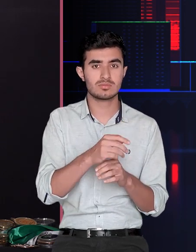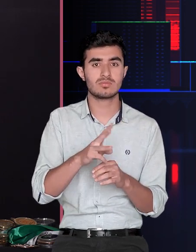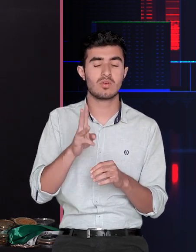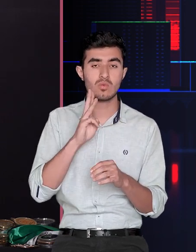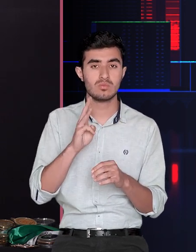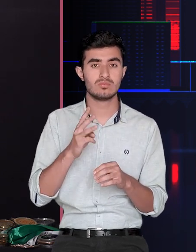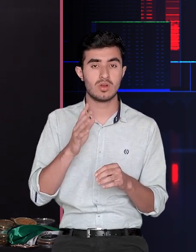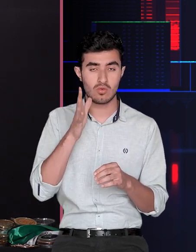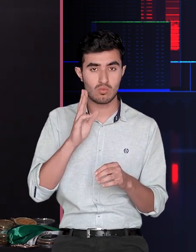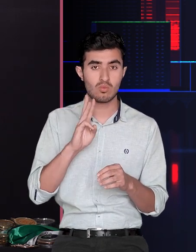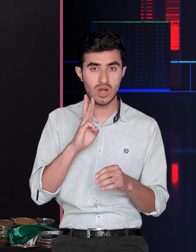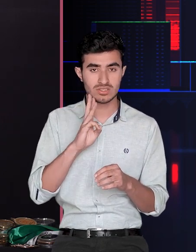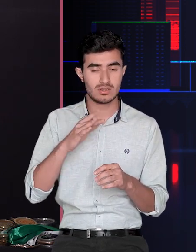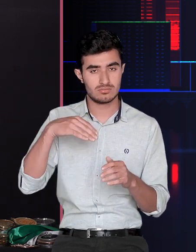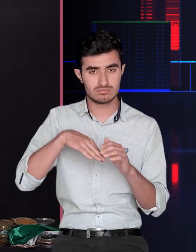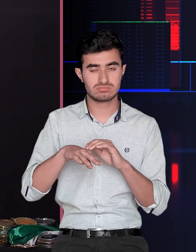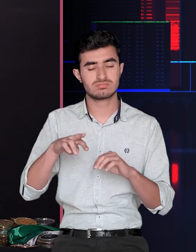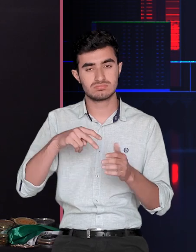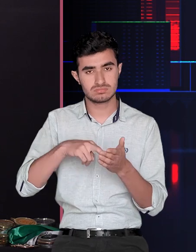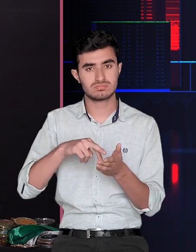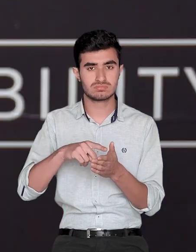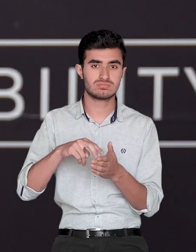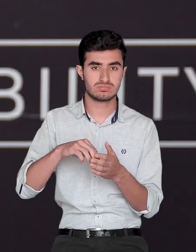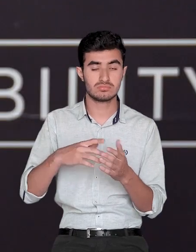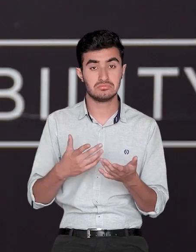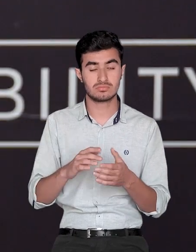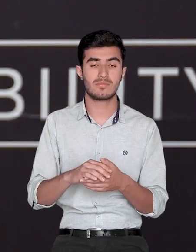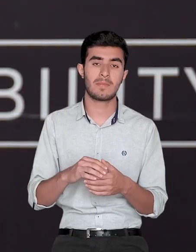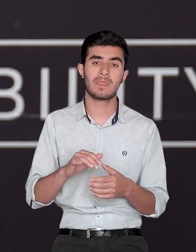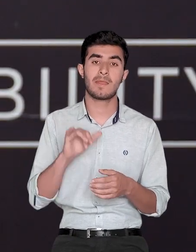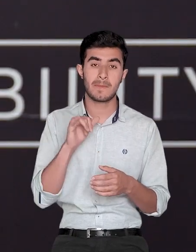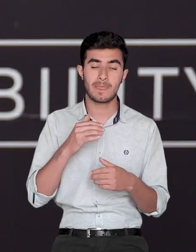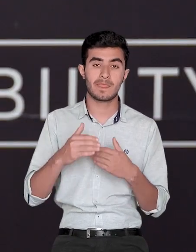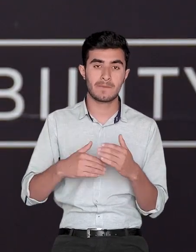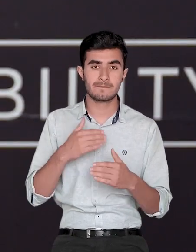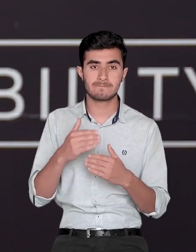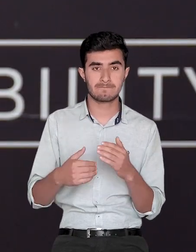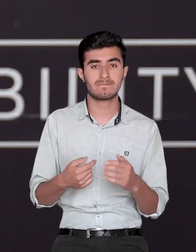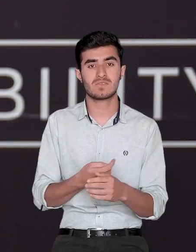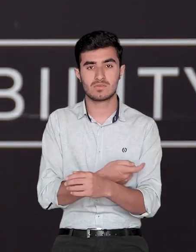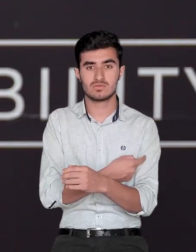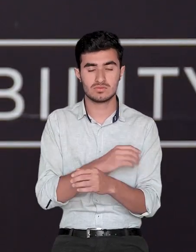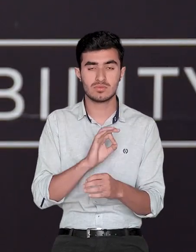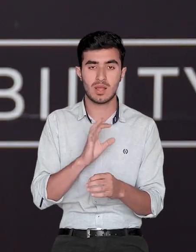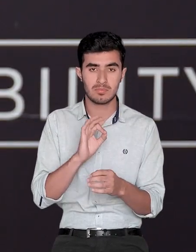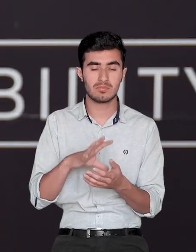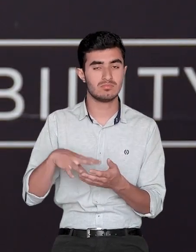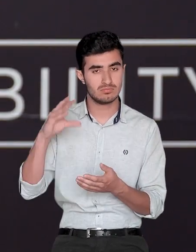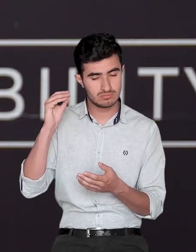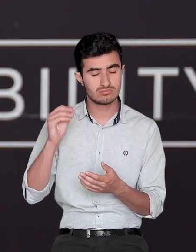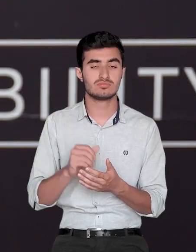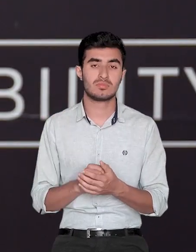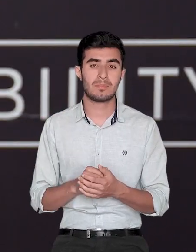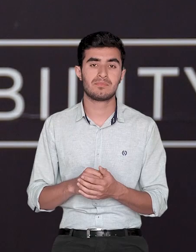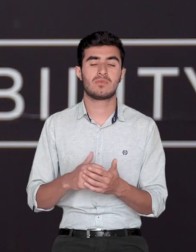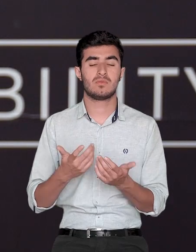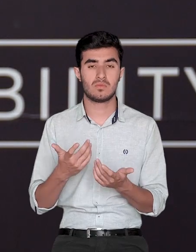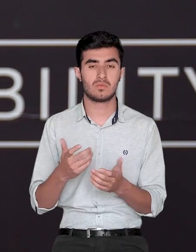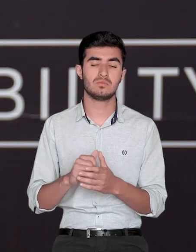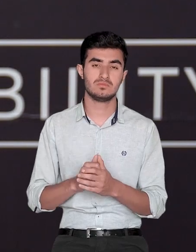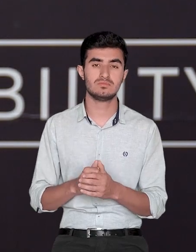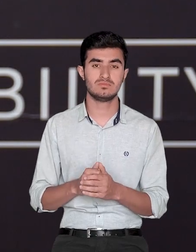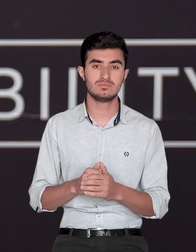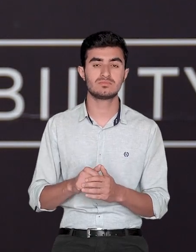to get my joints moving, and it was a part of the physiotherapy sessions that I used to attend.